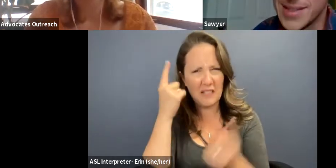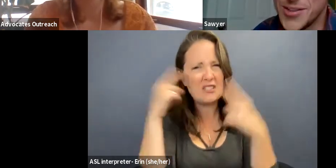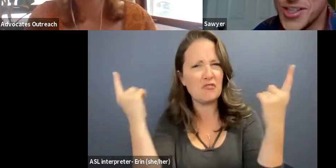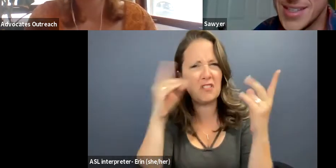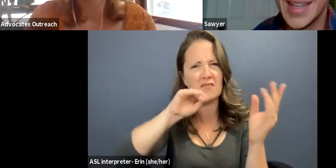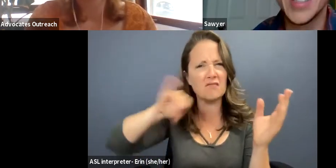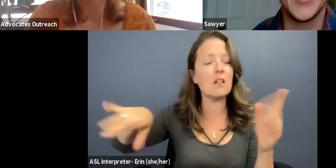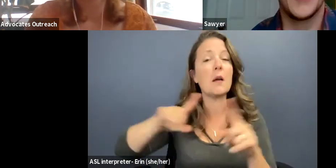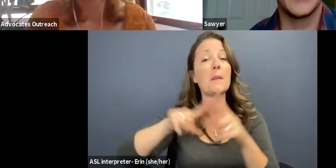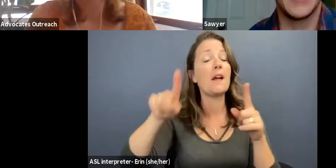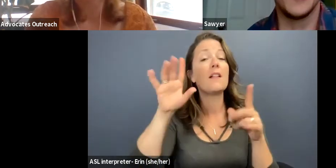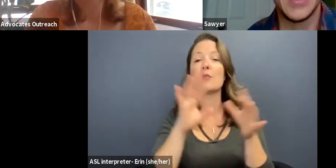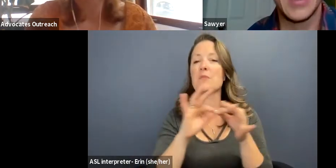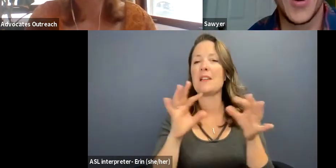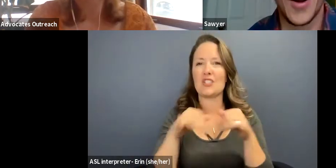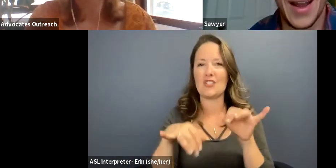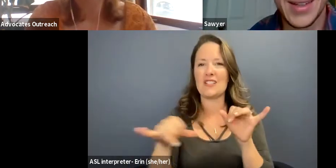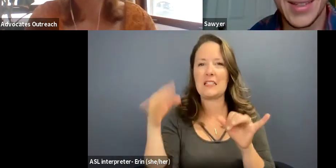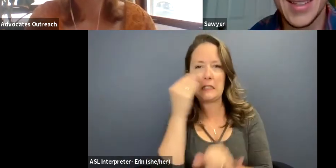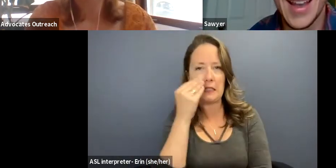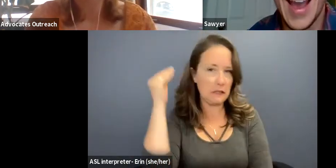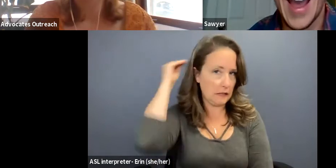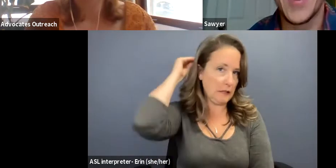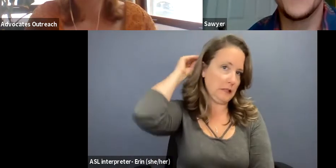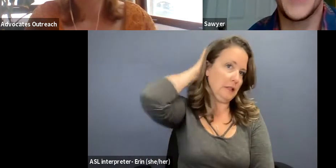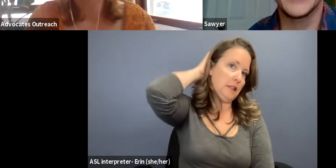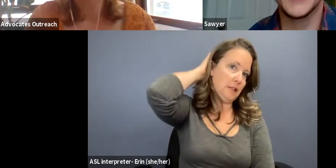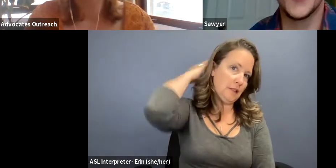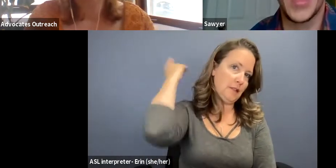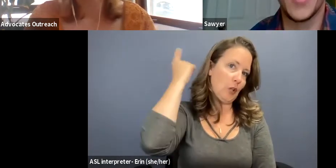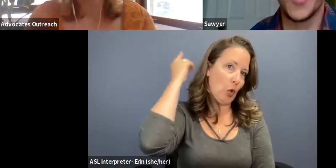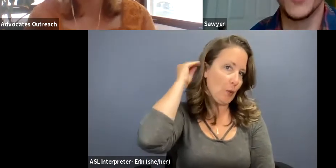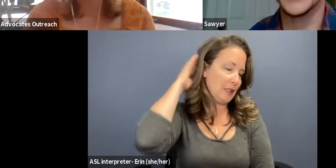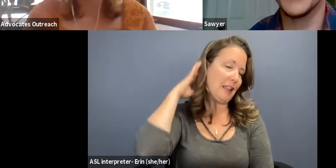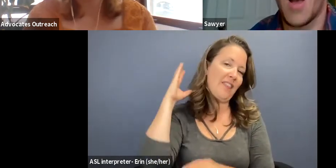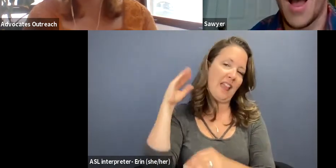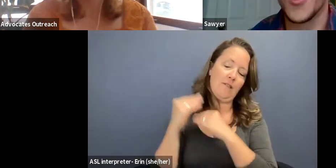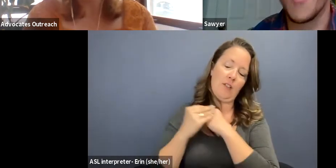and the messages that people are growing up with.